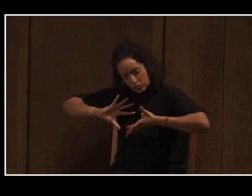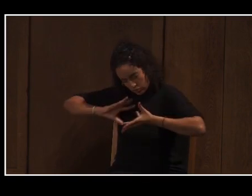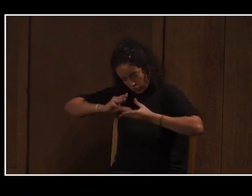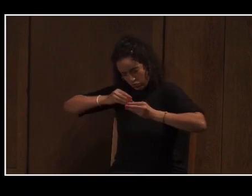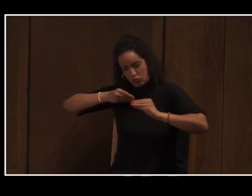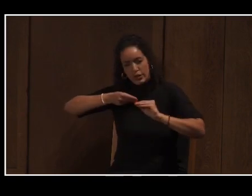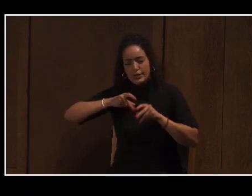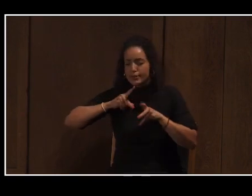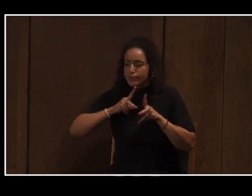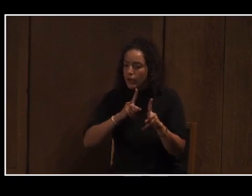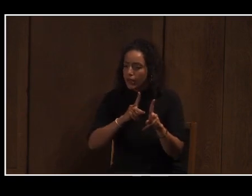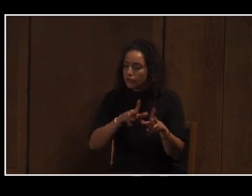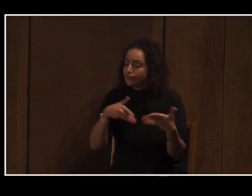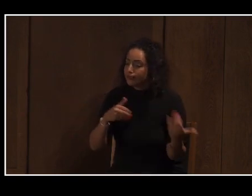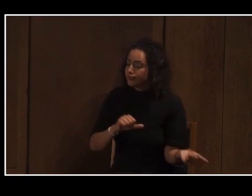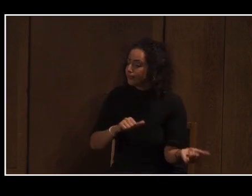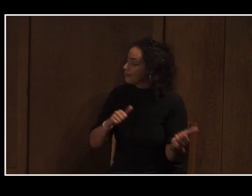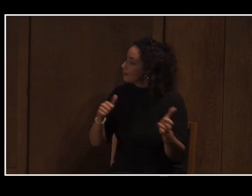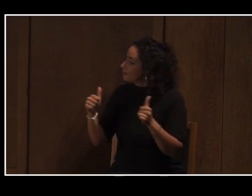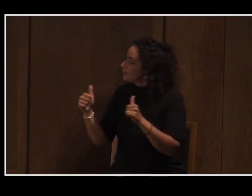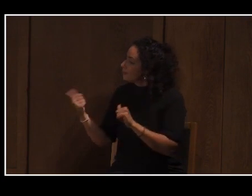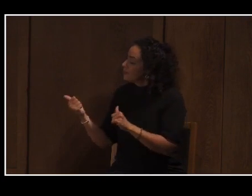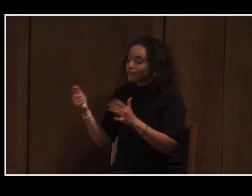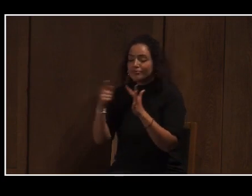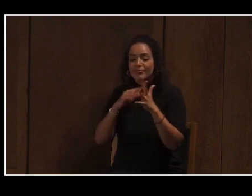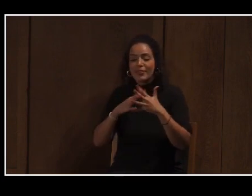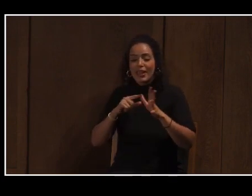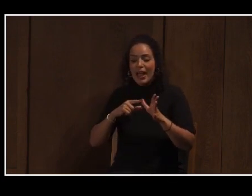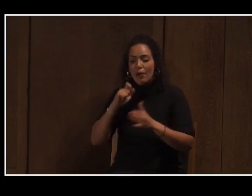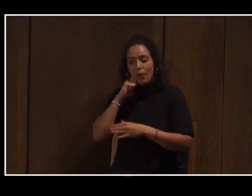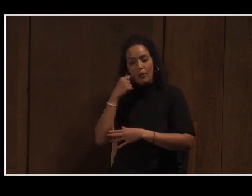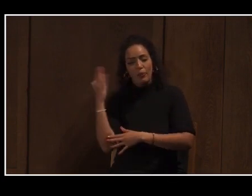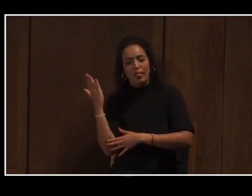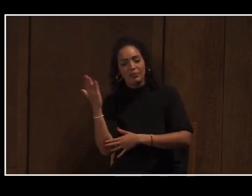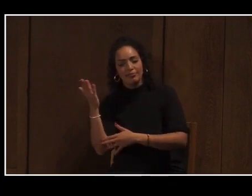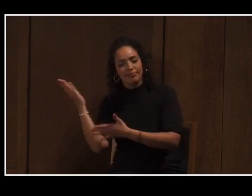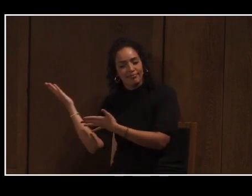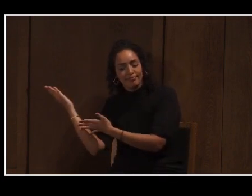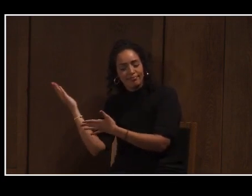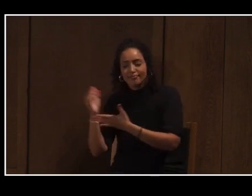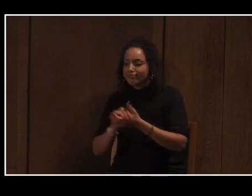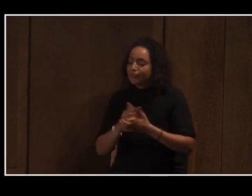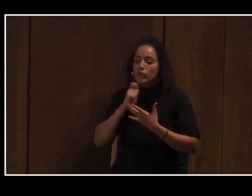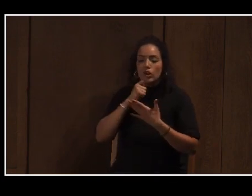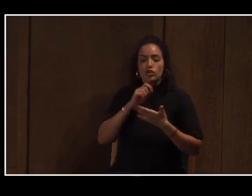to Eva Yashevich, our movement lead, who's going to deliver a centering practice for us all.